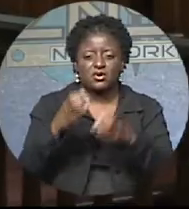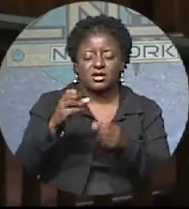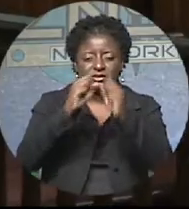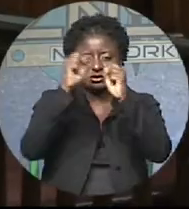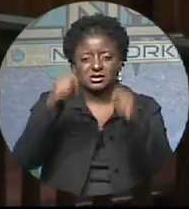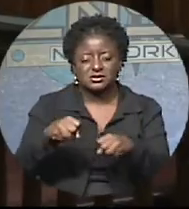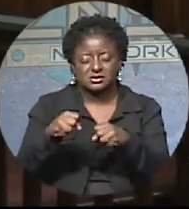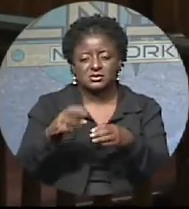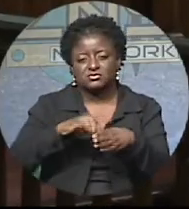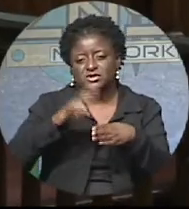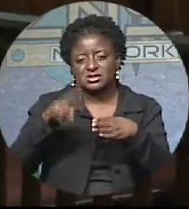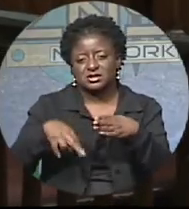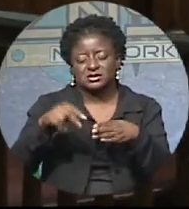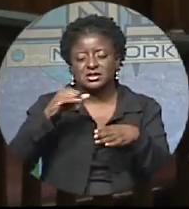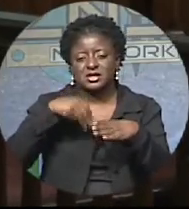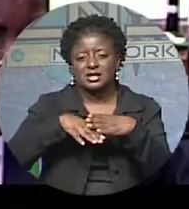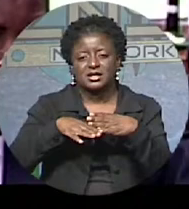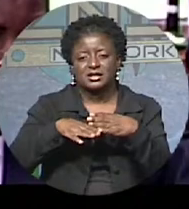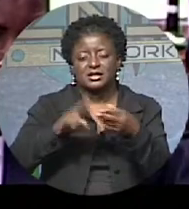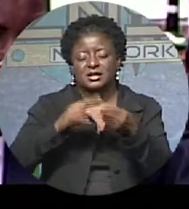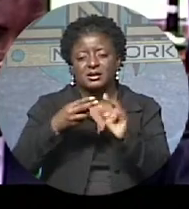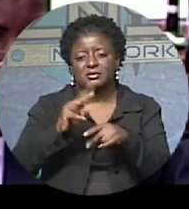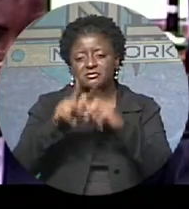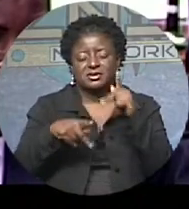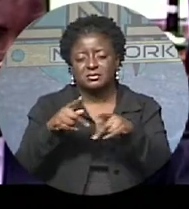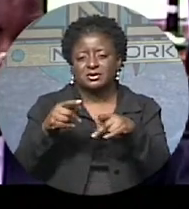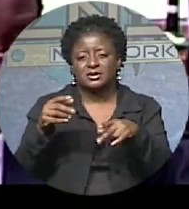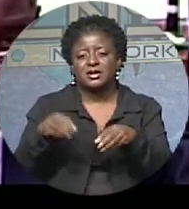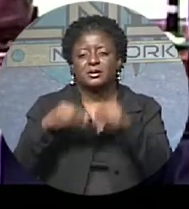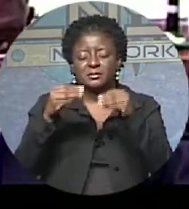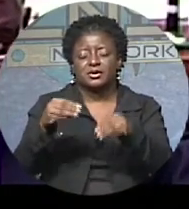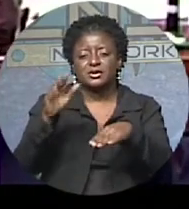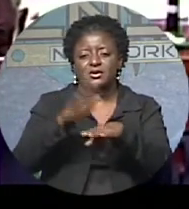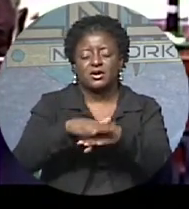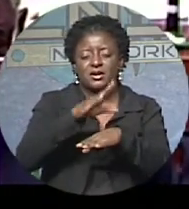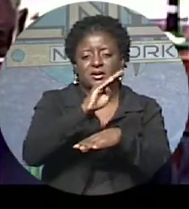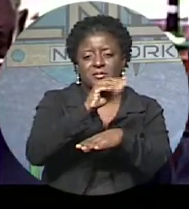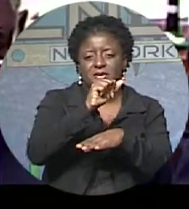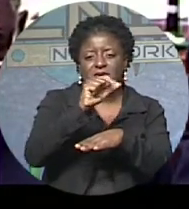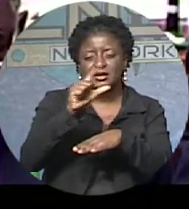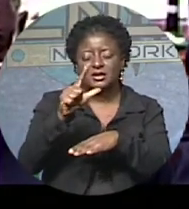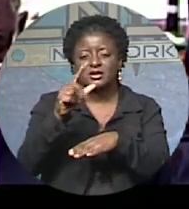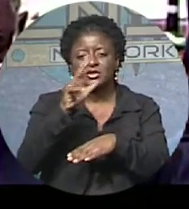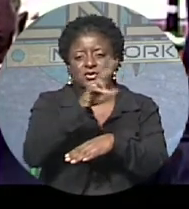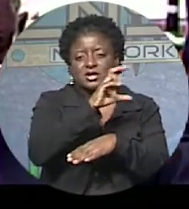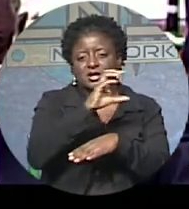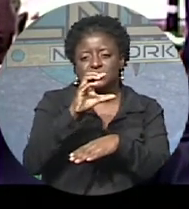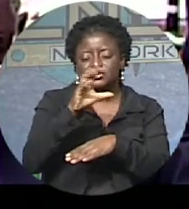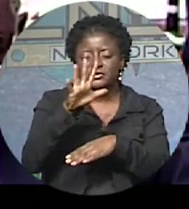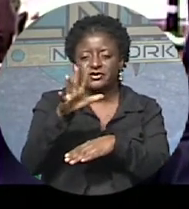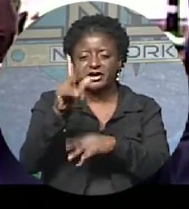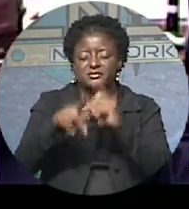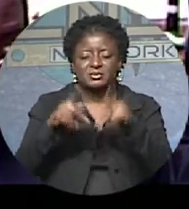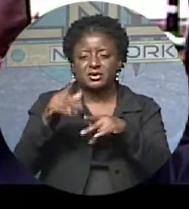in a number of persons being placed on bail. There are 305 persons on bail for murder.